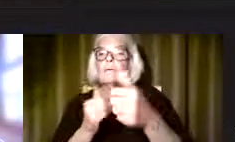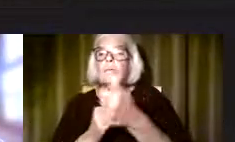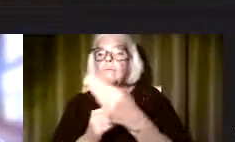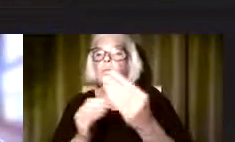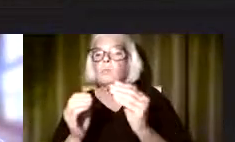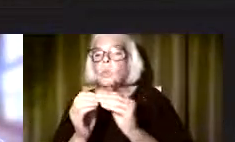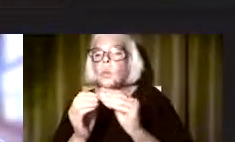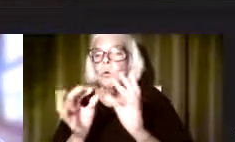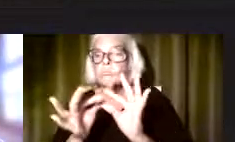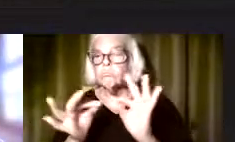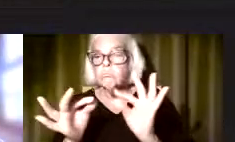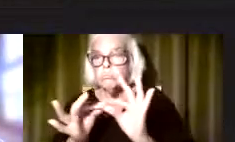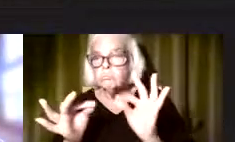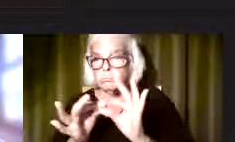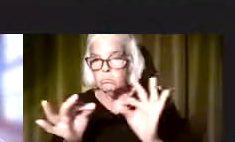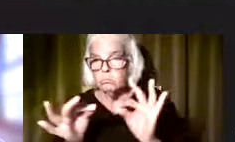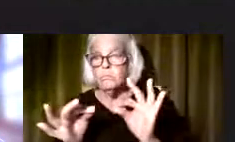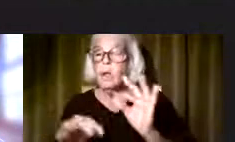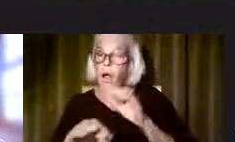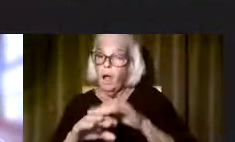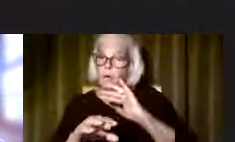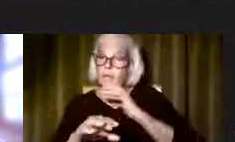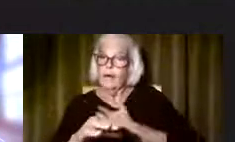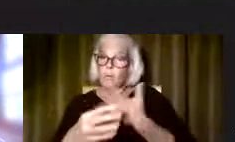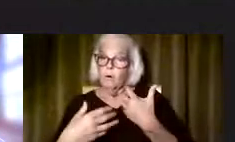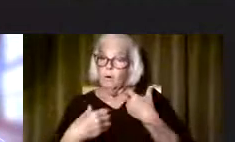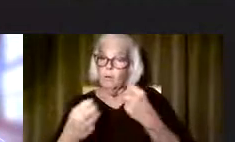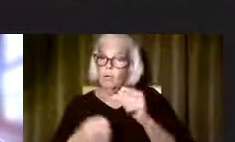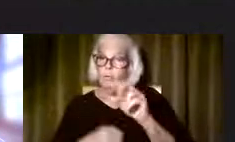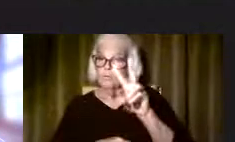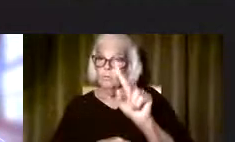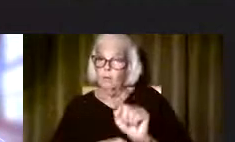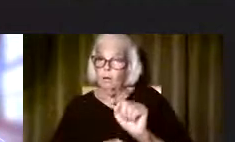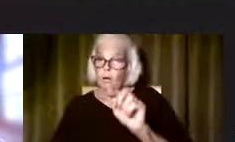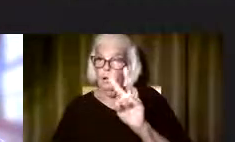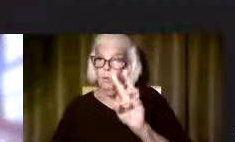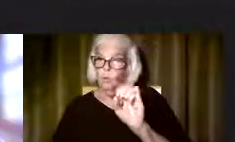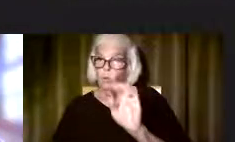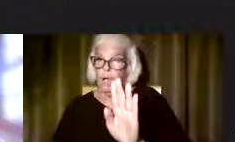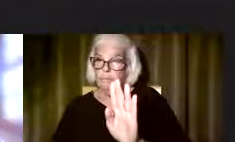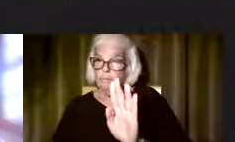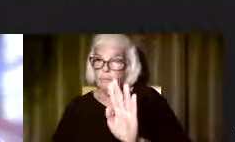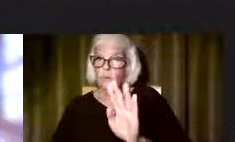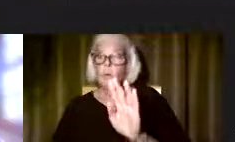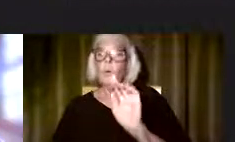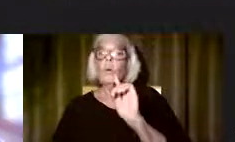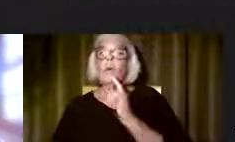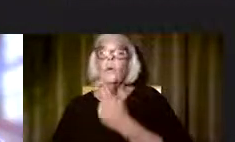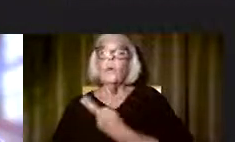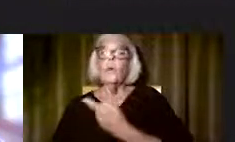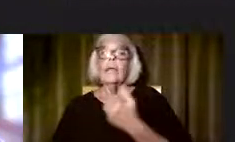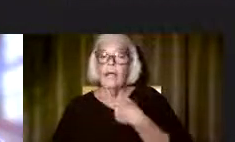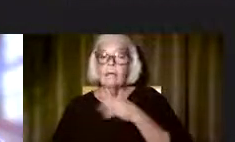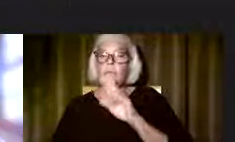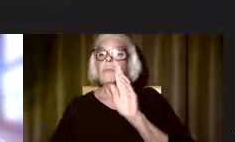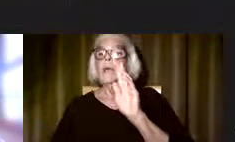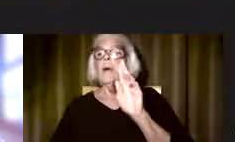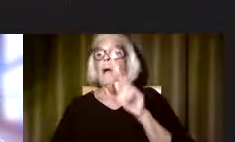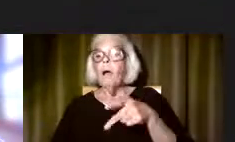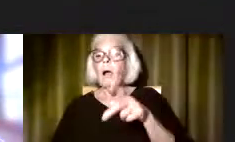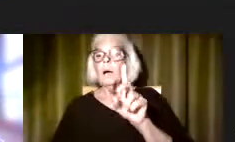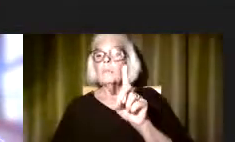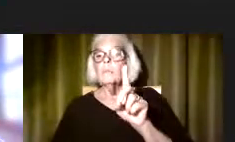On our Health Vermont website, we have been updating expiration dates and when to look out for